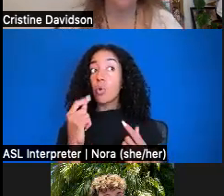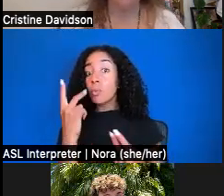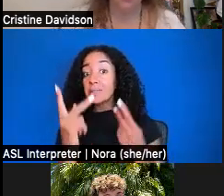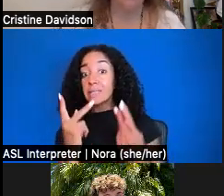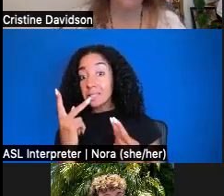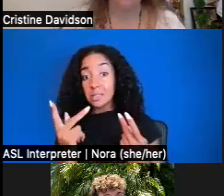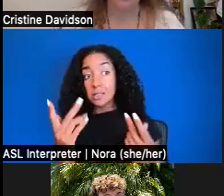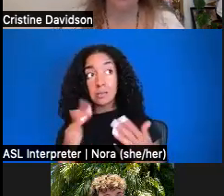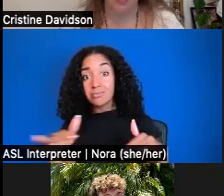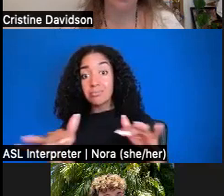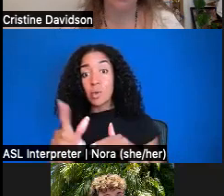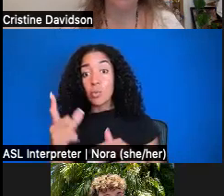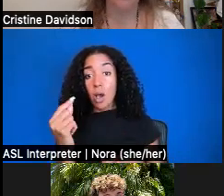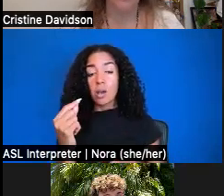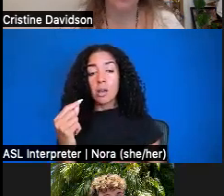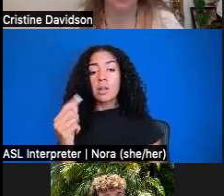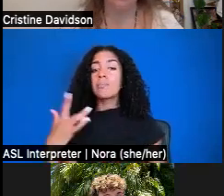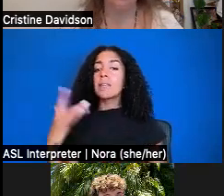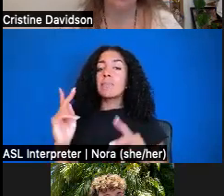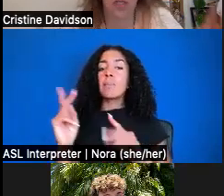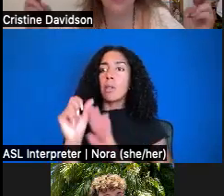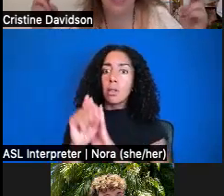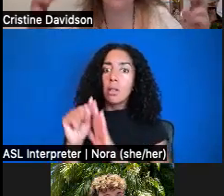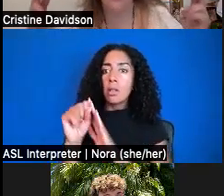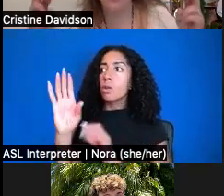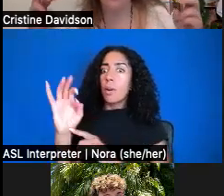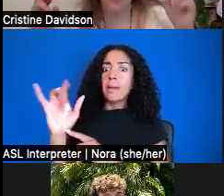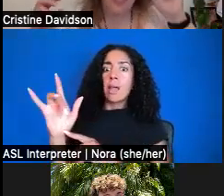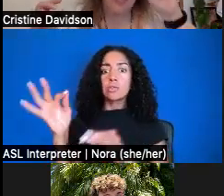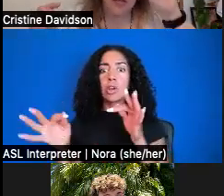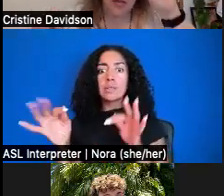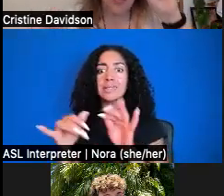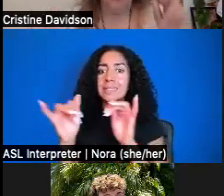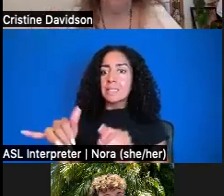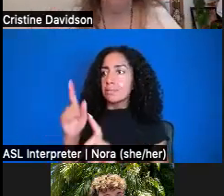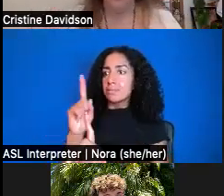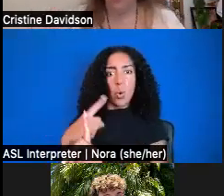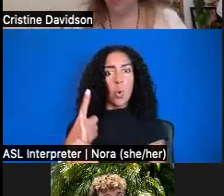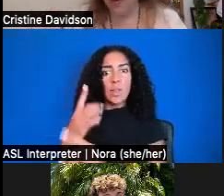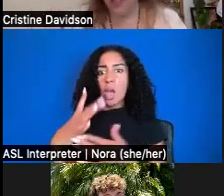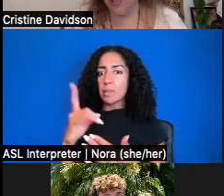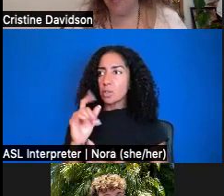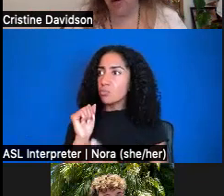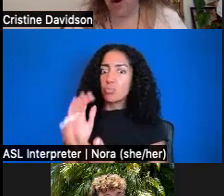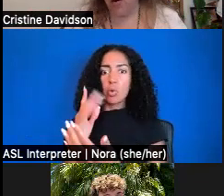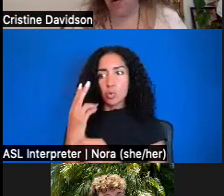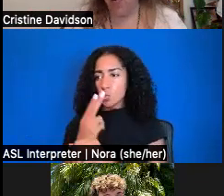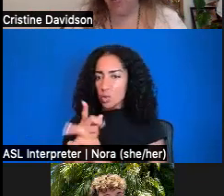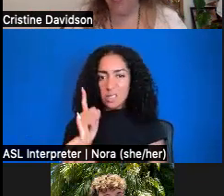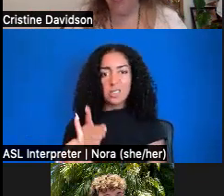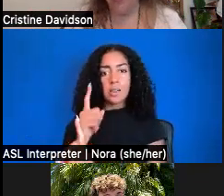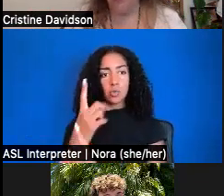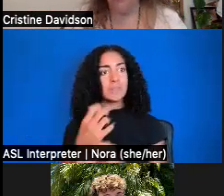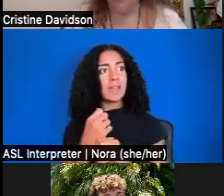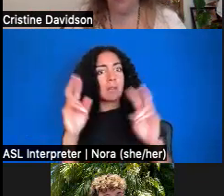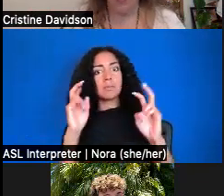criminal justice path is the only path to get justice, right? But when we're thinking about our